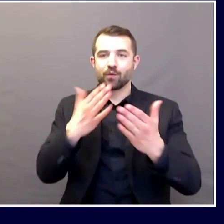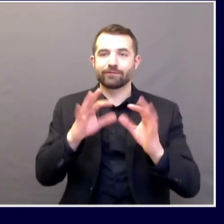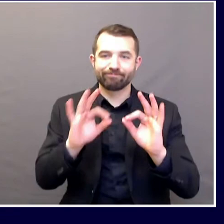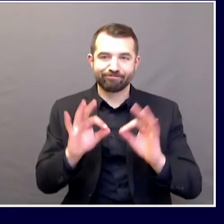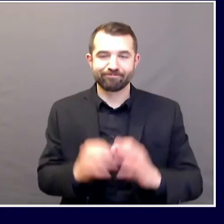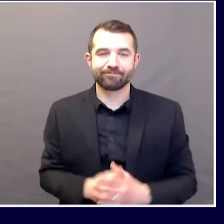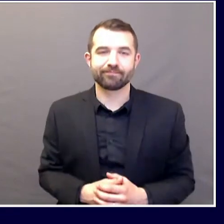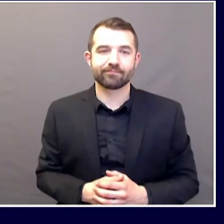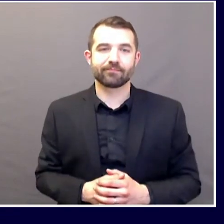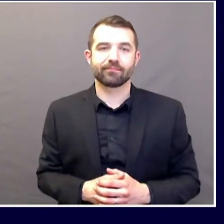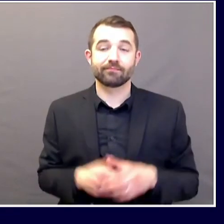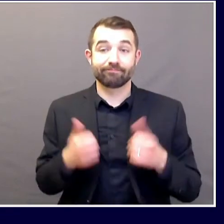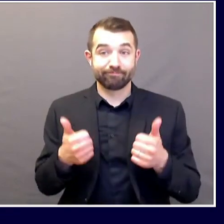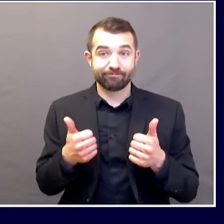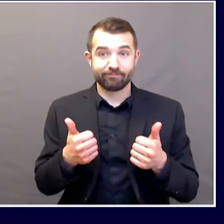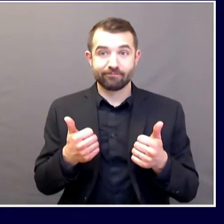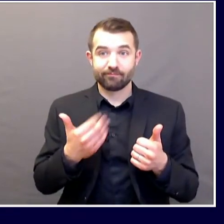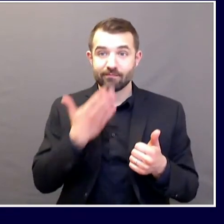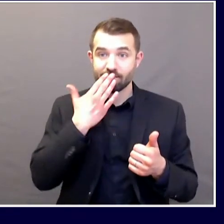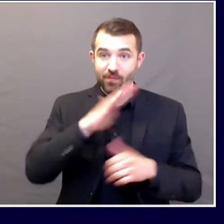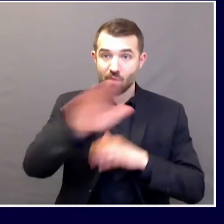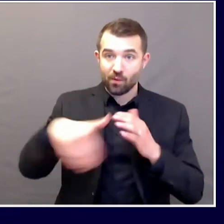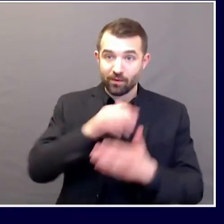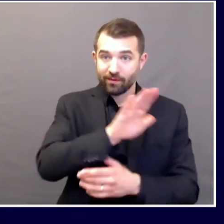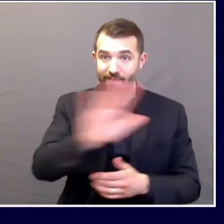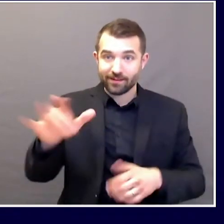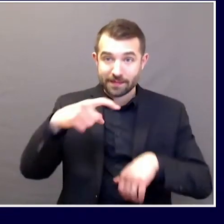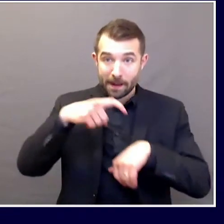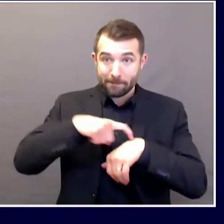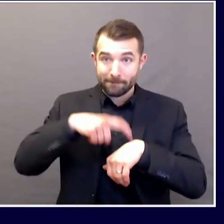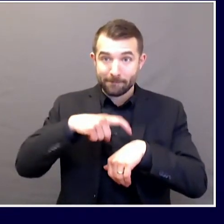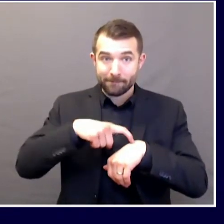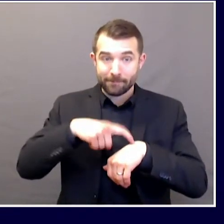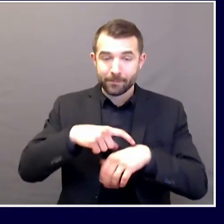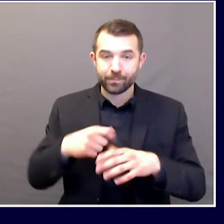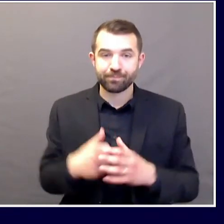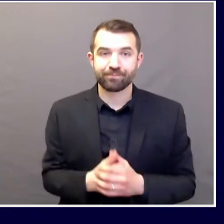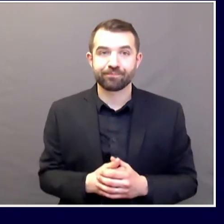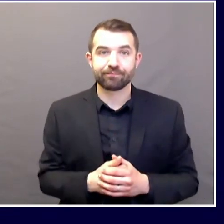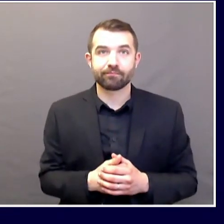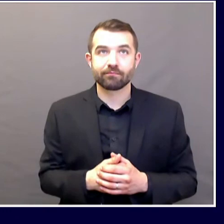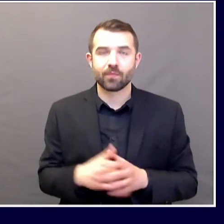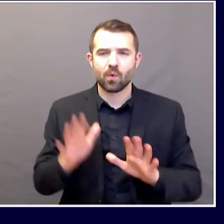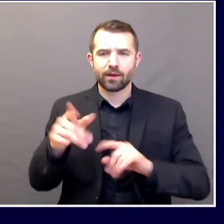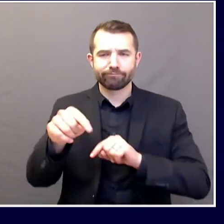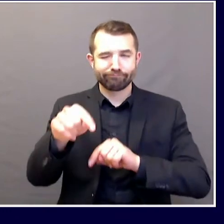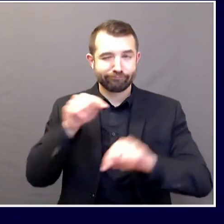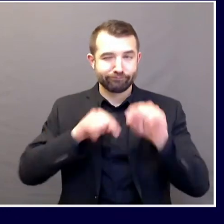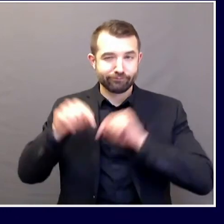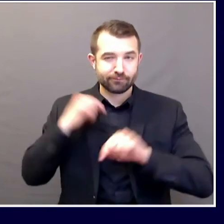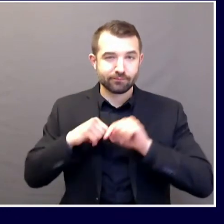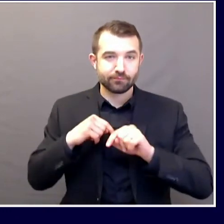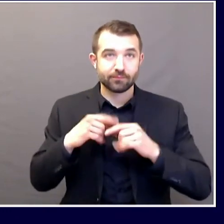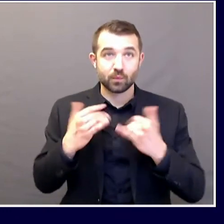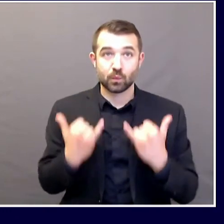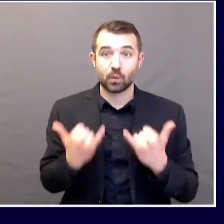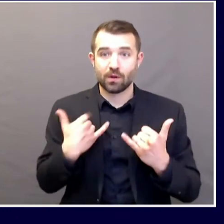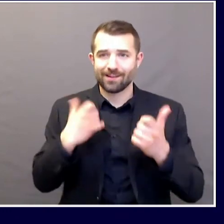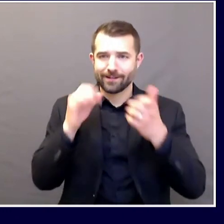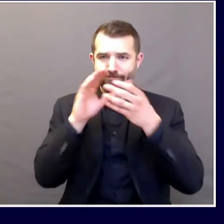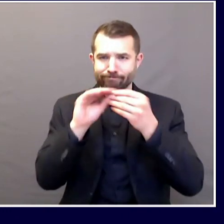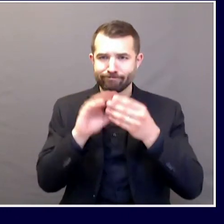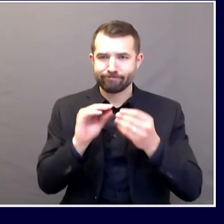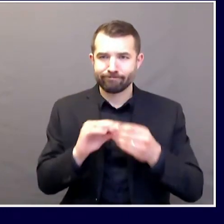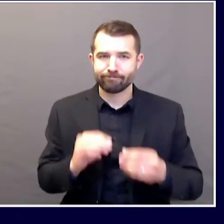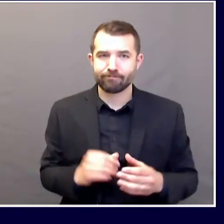Okay, well, thank you all for your time this afternoon. Just to go back to what we started and talked about a bit earlier, we know that there are a lot